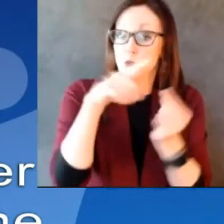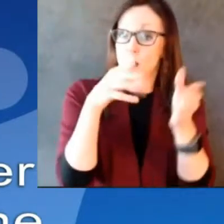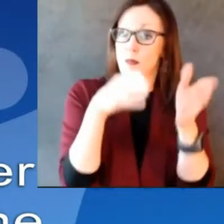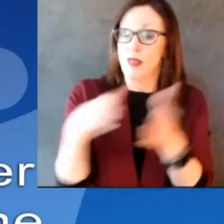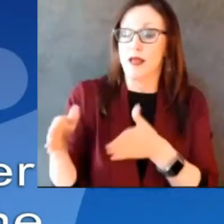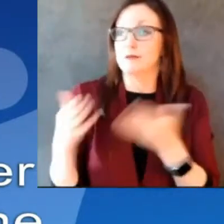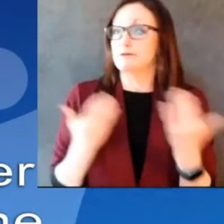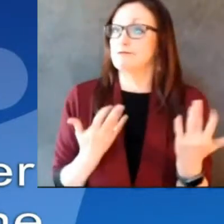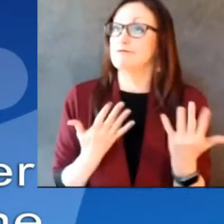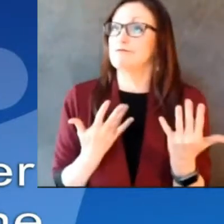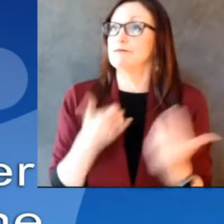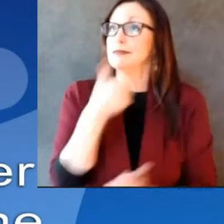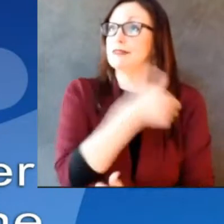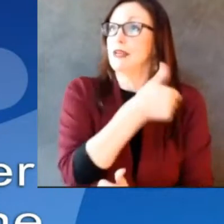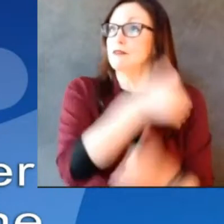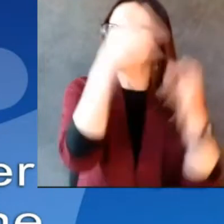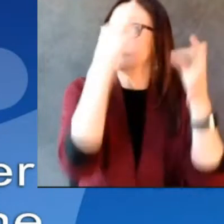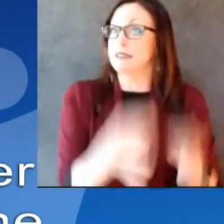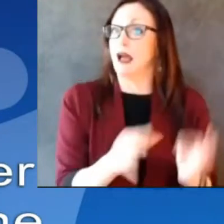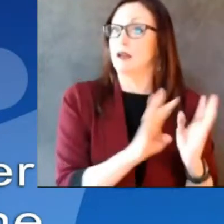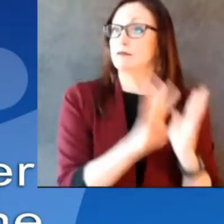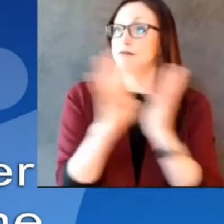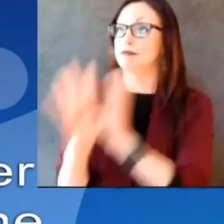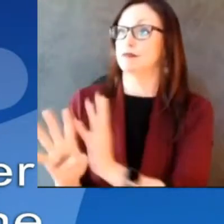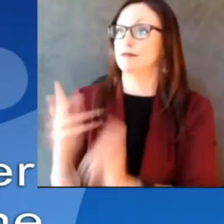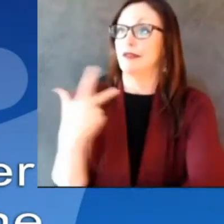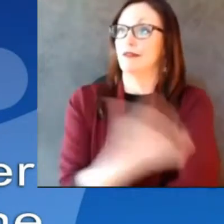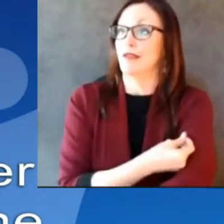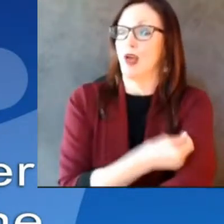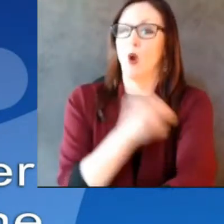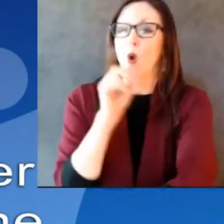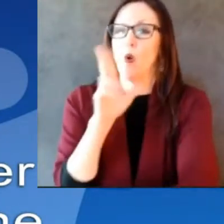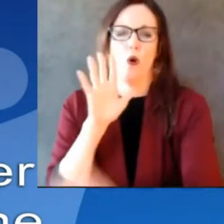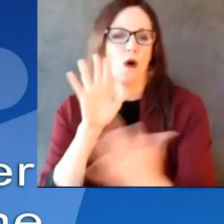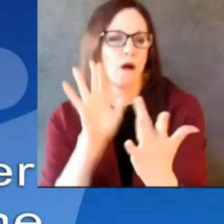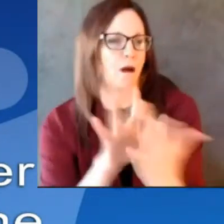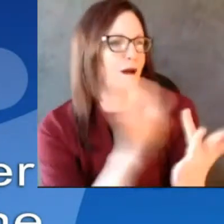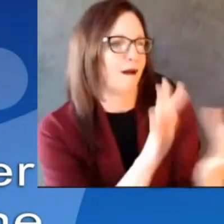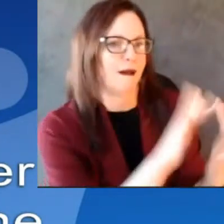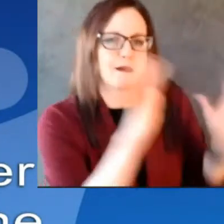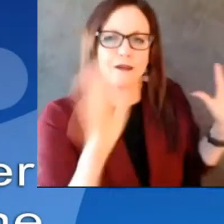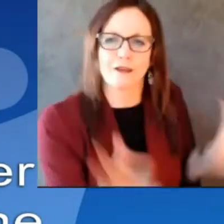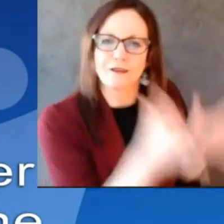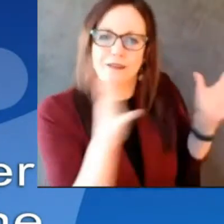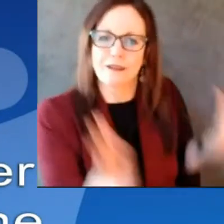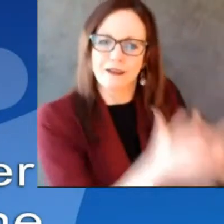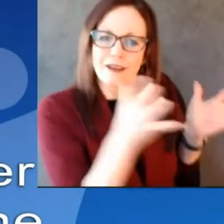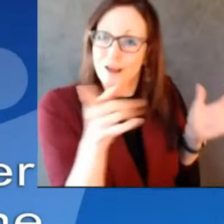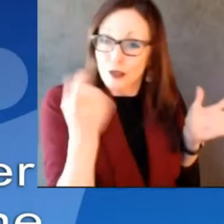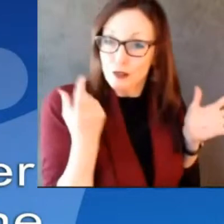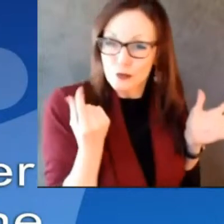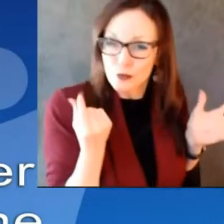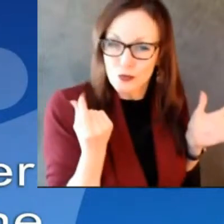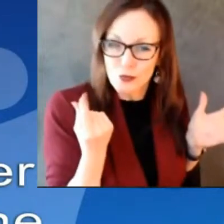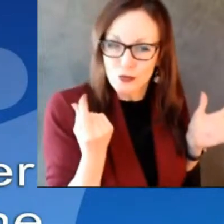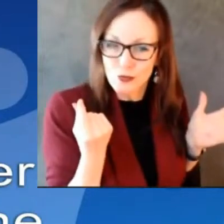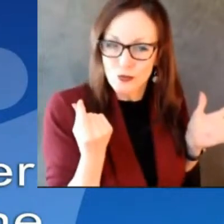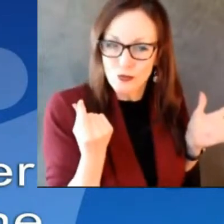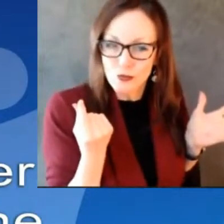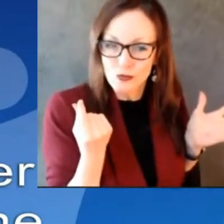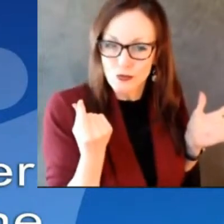do you anticipate that rate of vaccination being any higher than what we've seen so far with the older population?